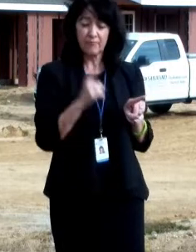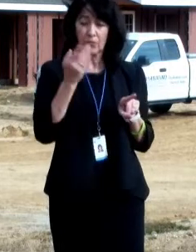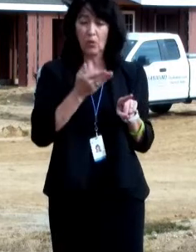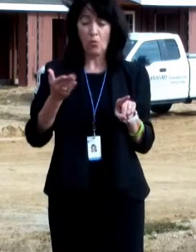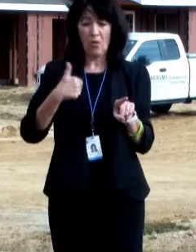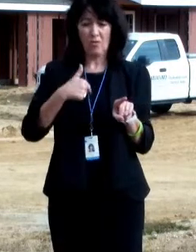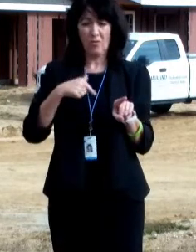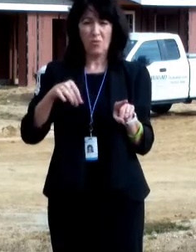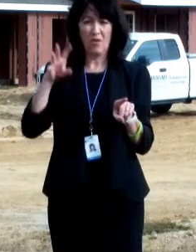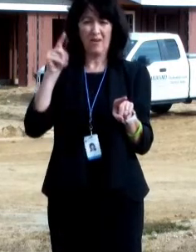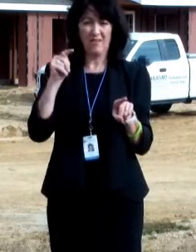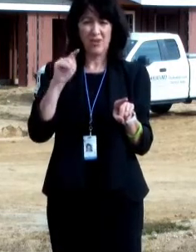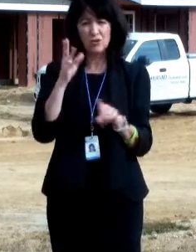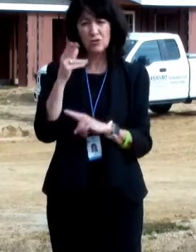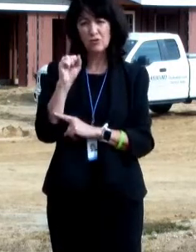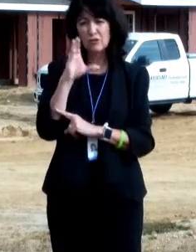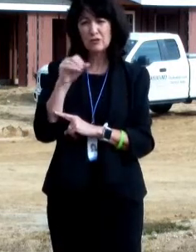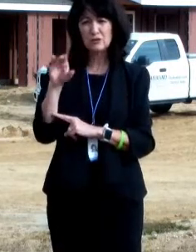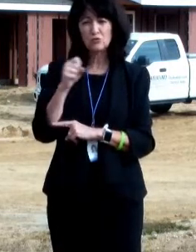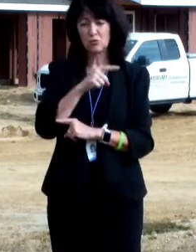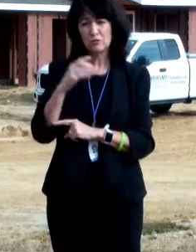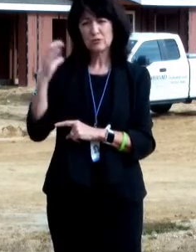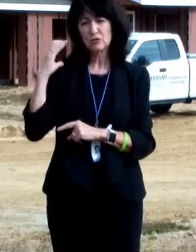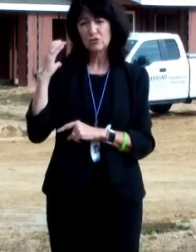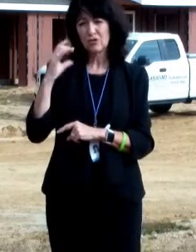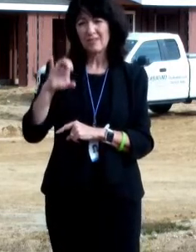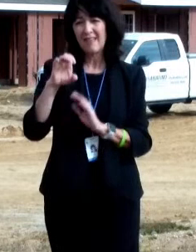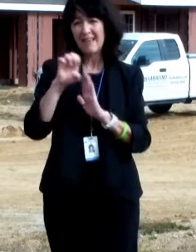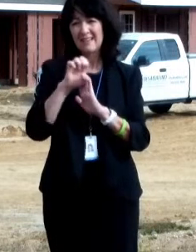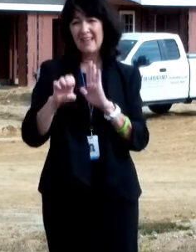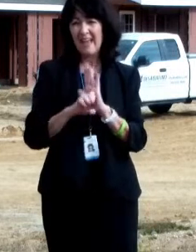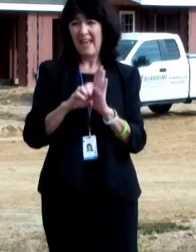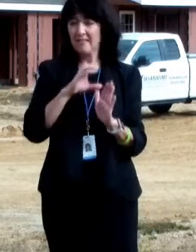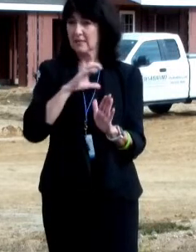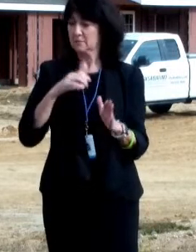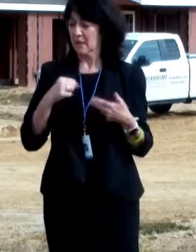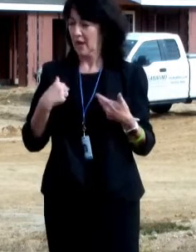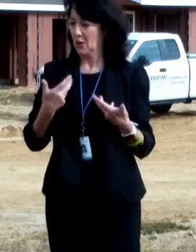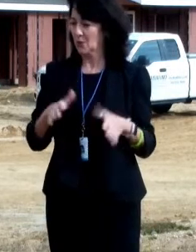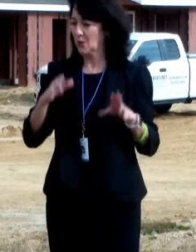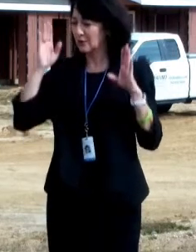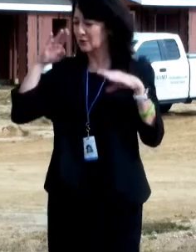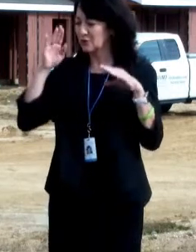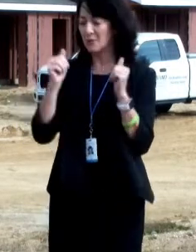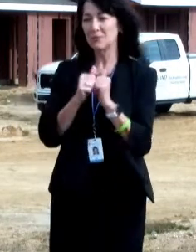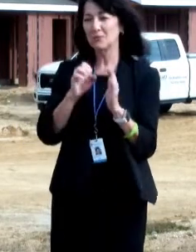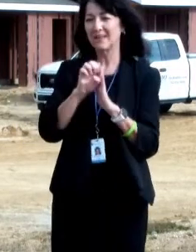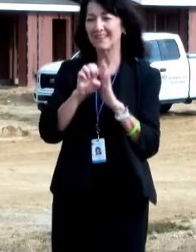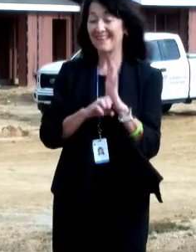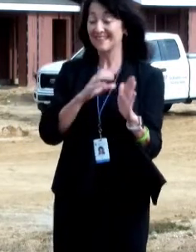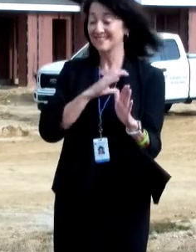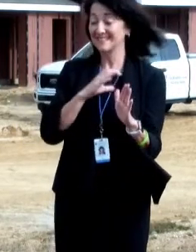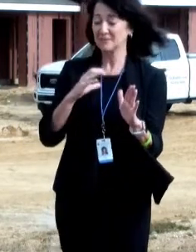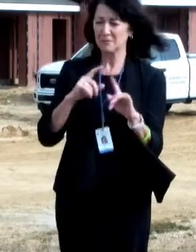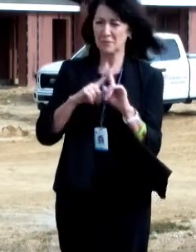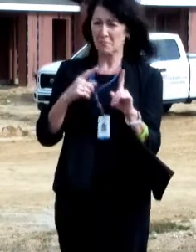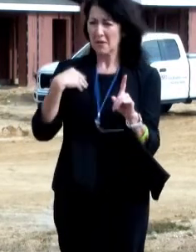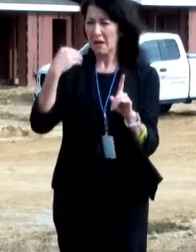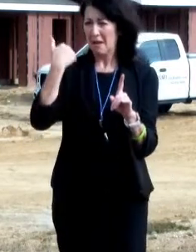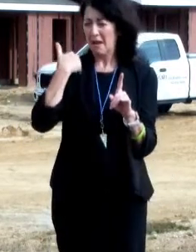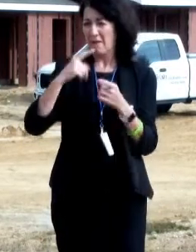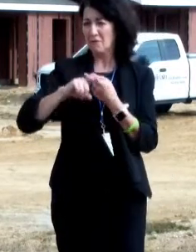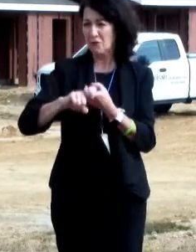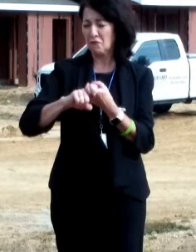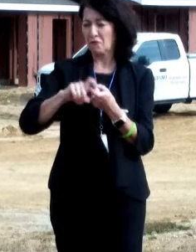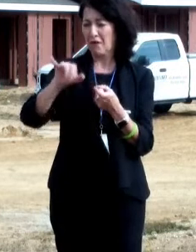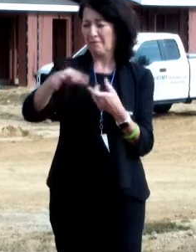out, Chris Coons chairs the ethics committee, so I don't want to get in trouble with the ethics committee. But I do have a friend who's involved in that committee, so